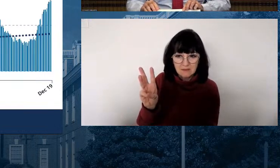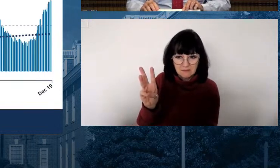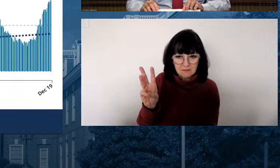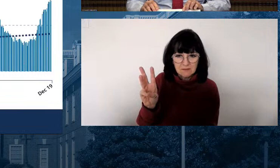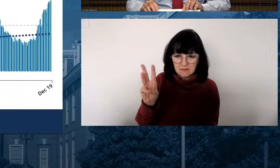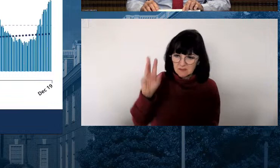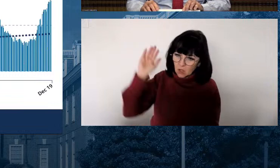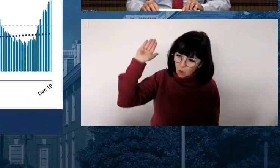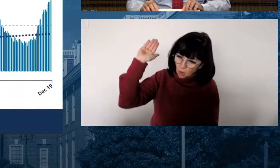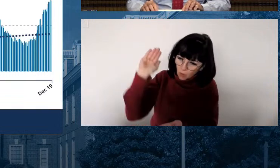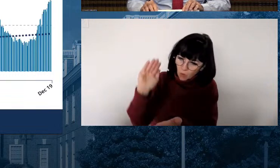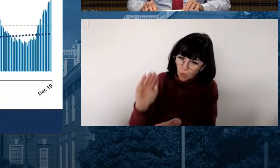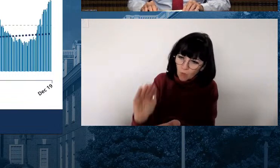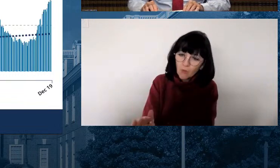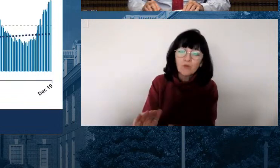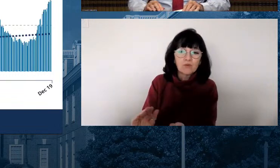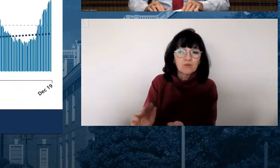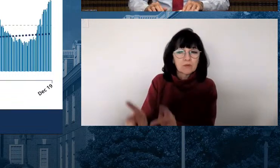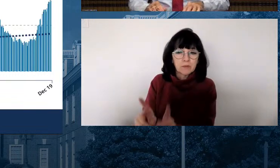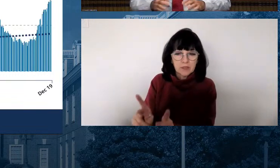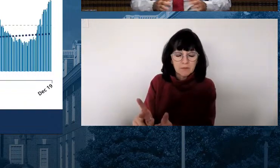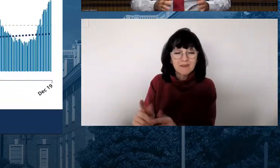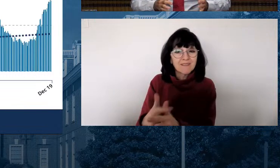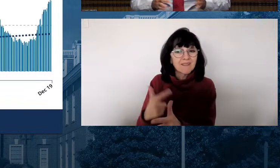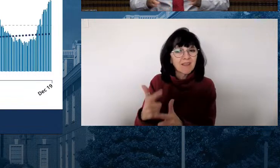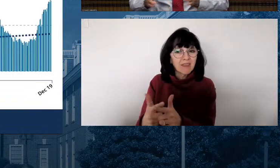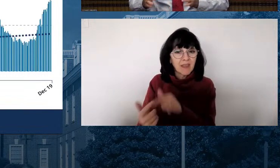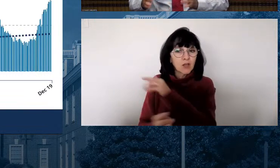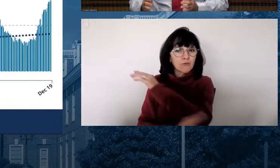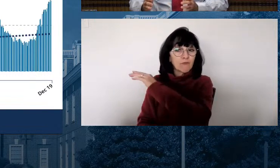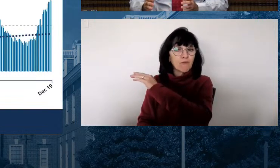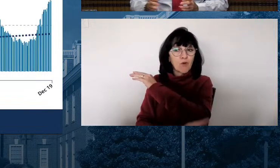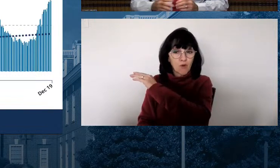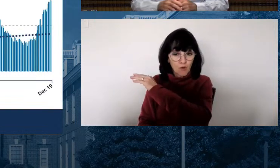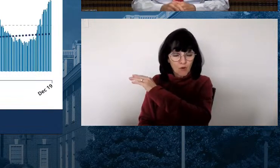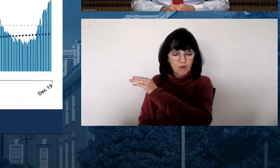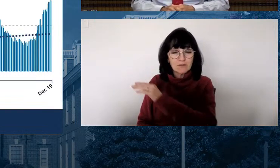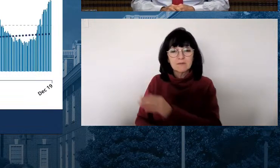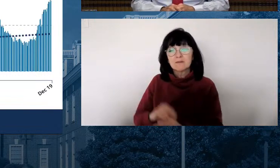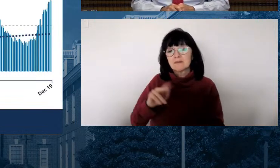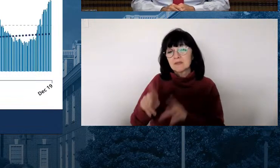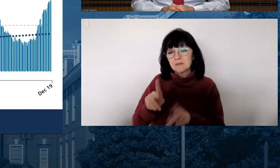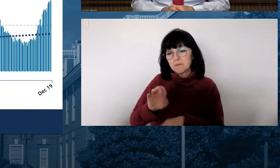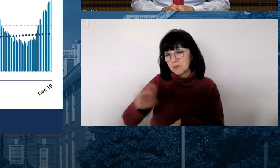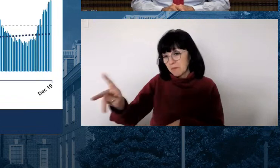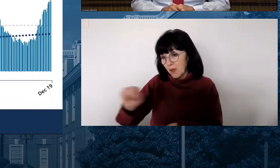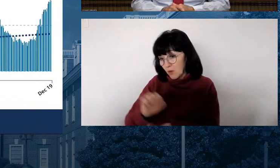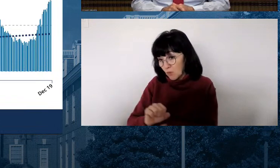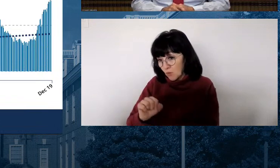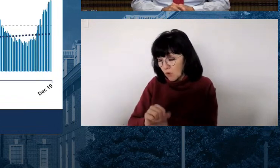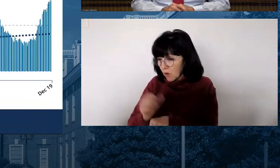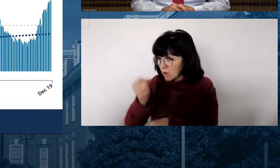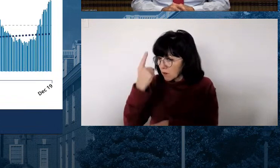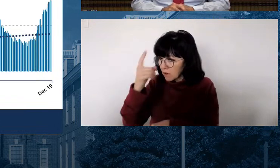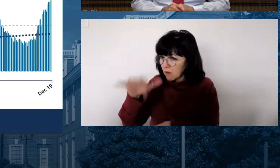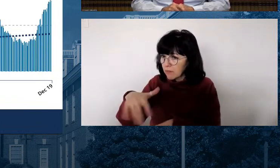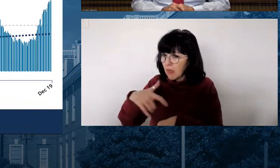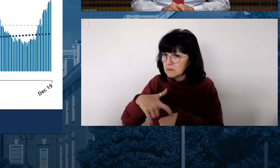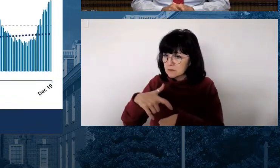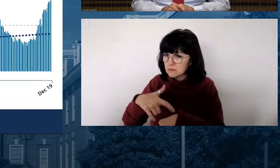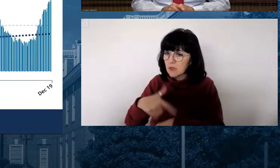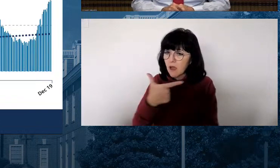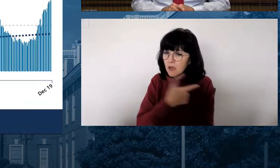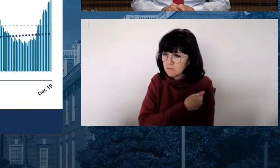fall surge as people went back to work. Remember, now we're getting people vaccinated. We did meet President Biden's goal